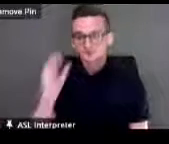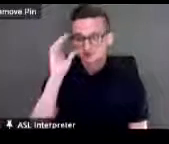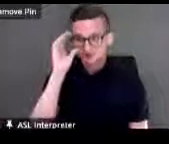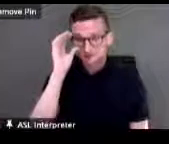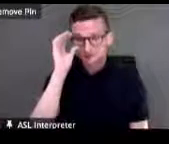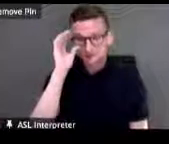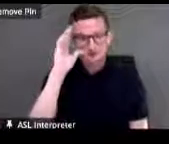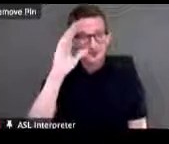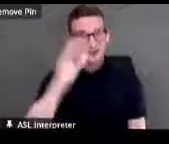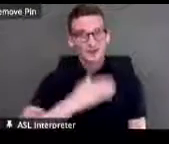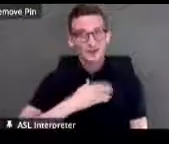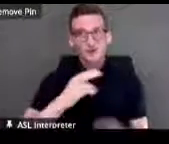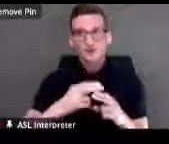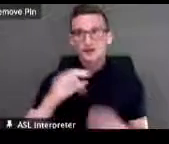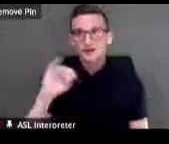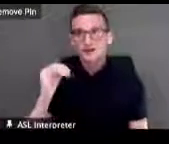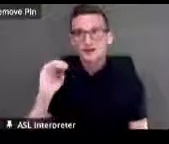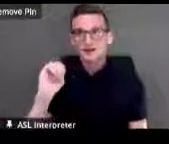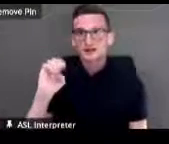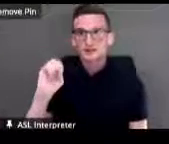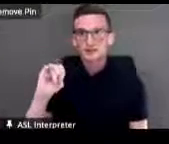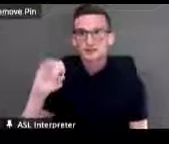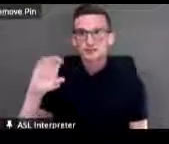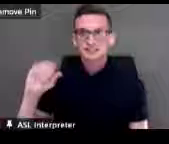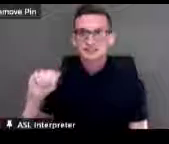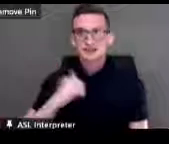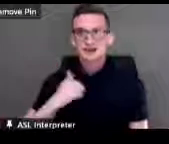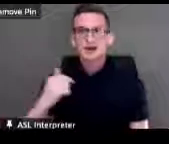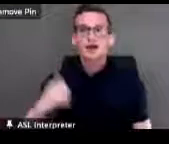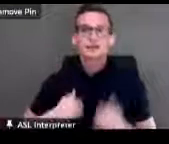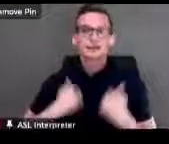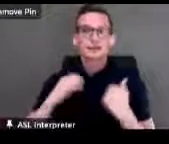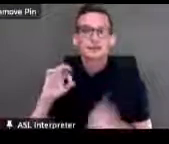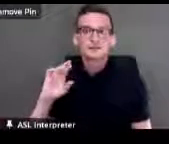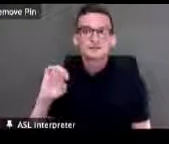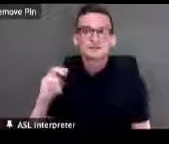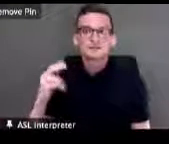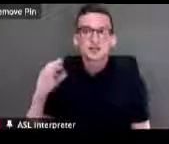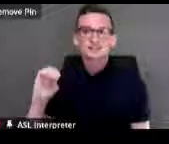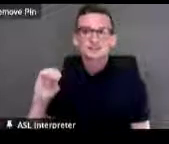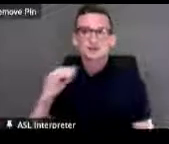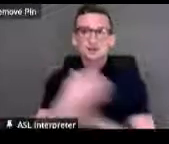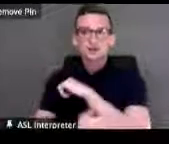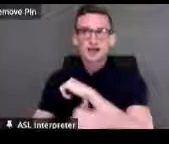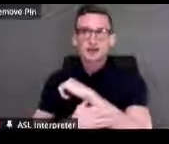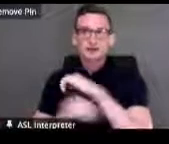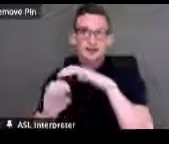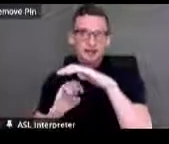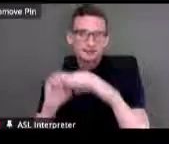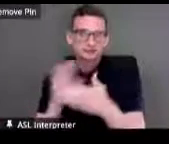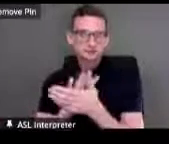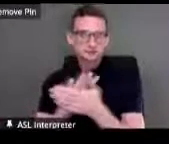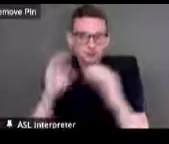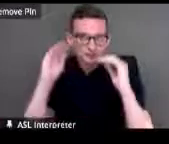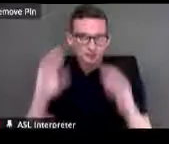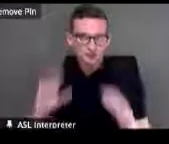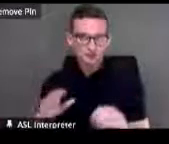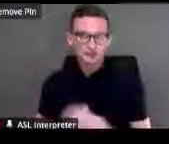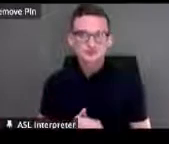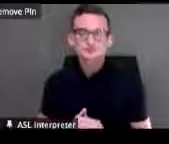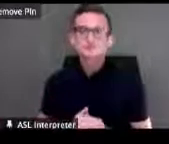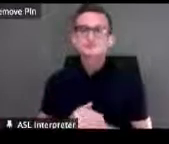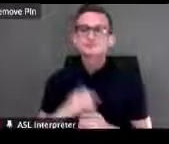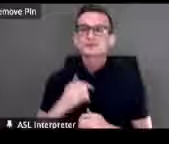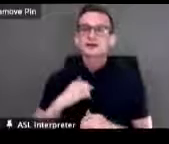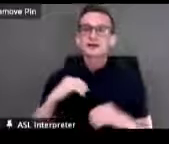Hello, my name is Jessica. I'm a Fresno County resident and an elementary school teacher in Fresno. I will be giving input